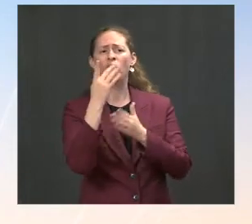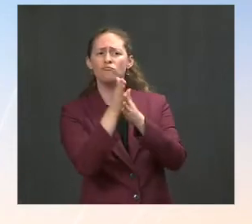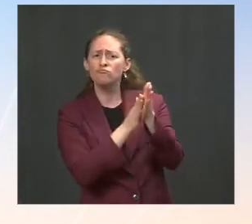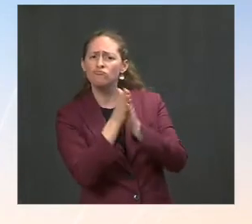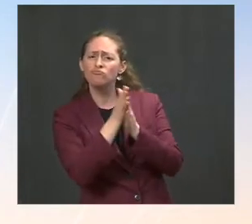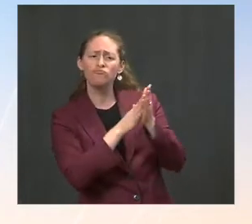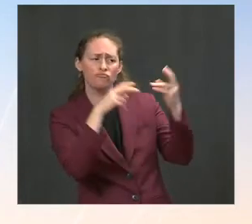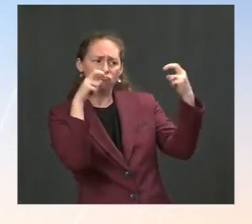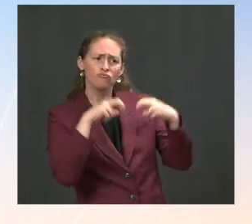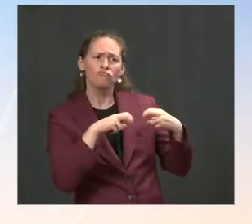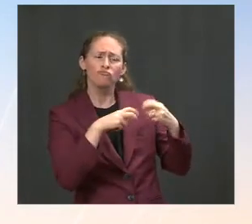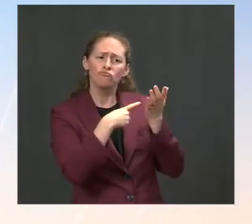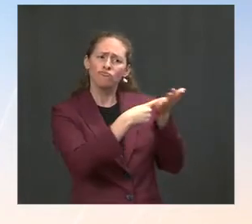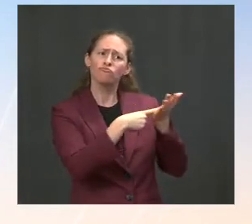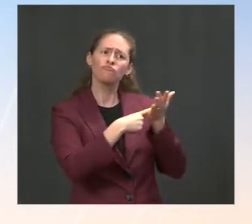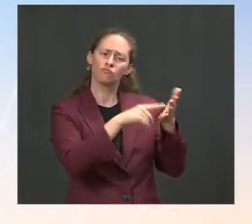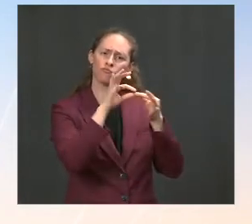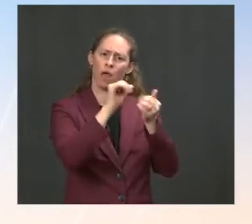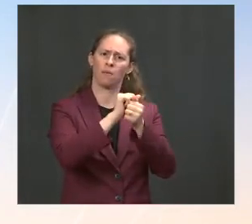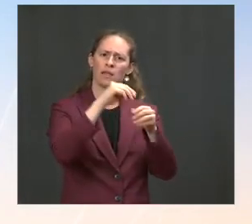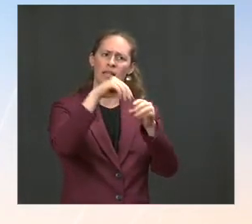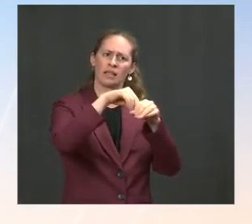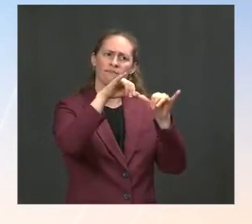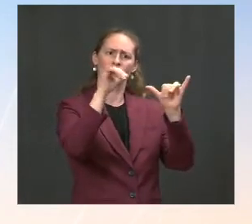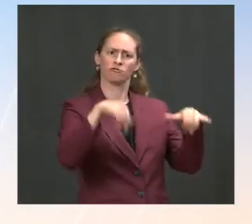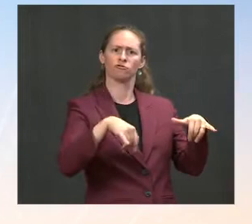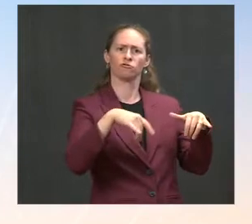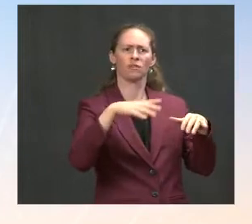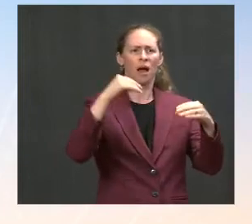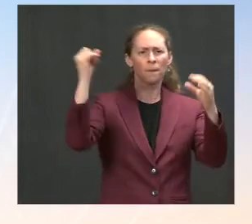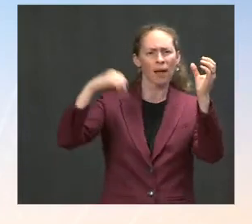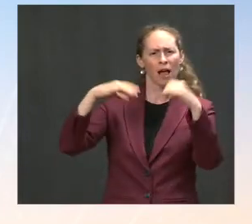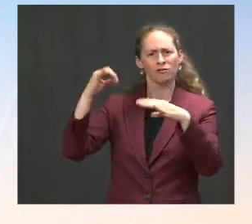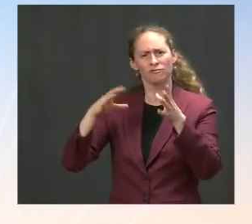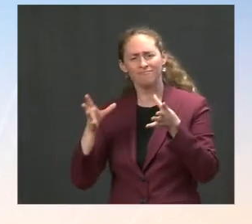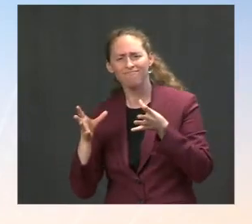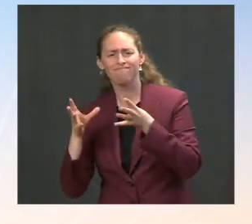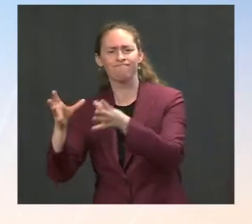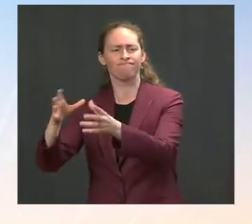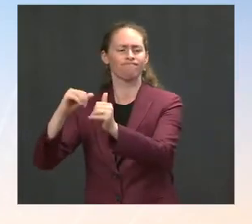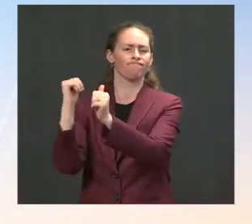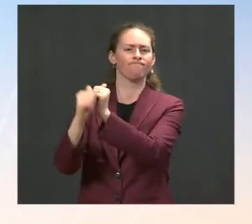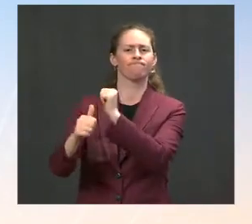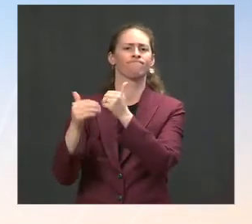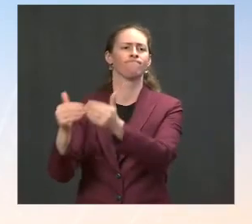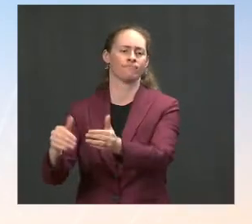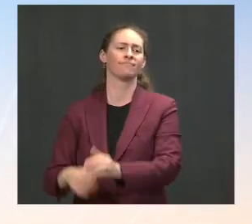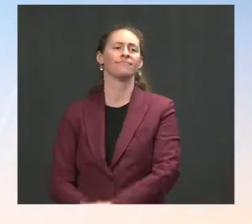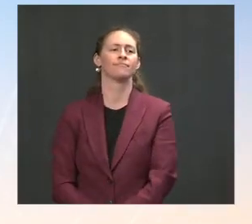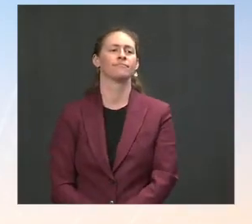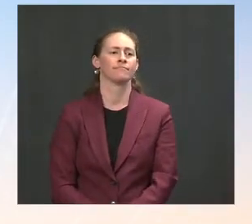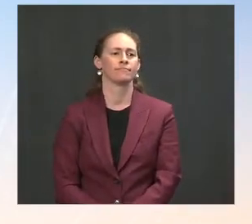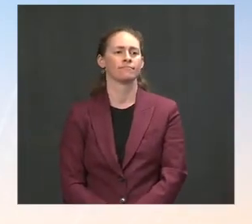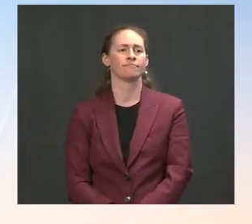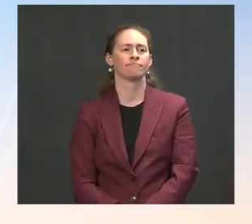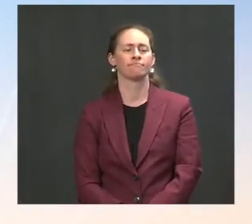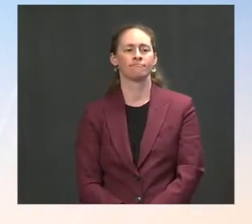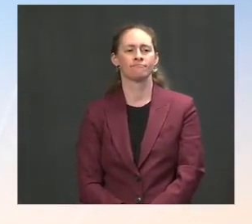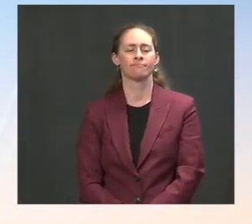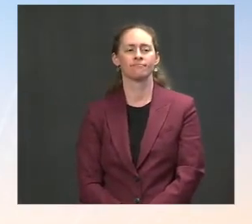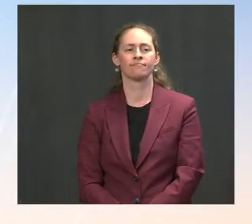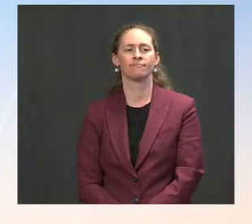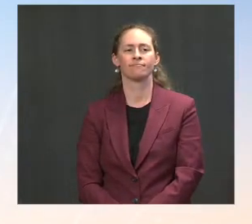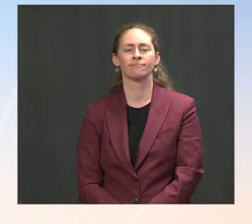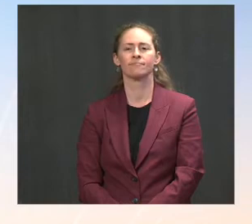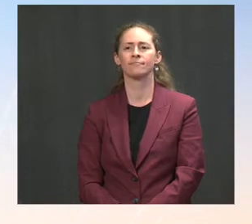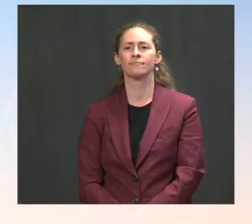across the finish line in the Senate and also the reconciliation bill moving forward. Okay, we're going to go all the way to the very back. Todd Gilman,